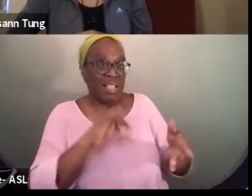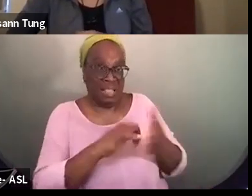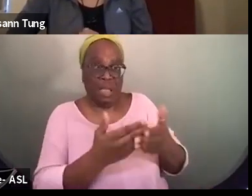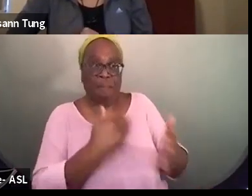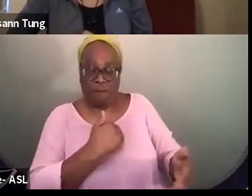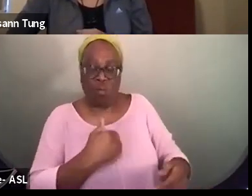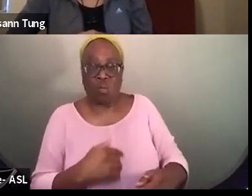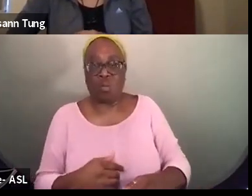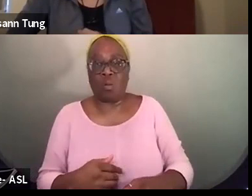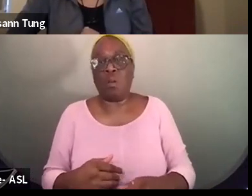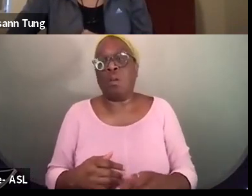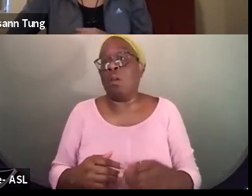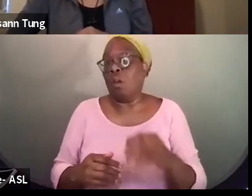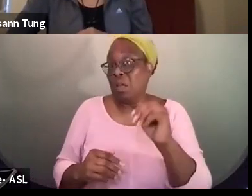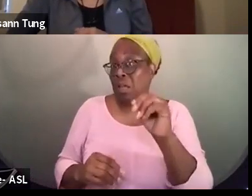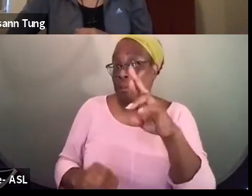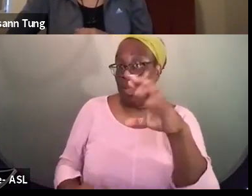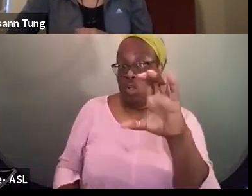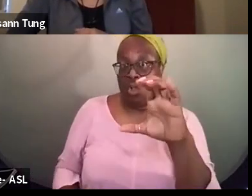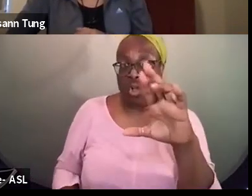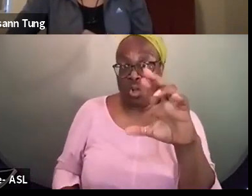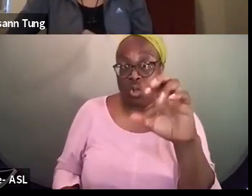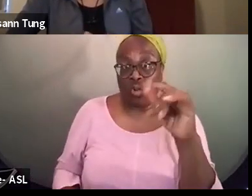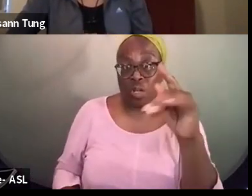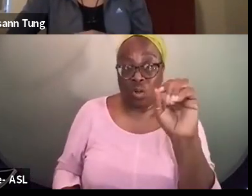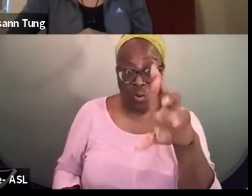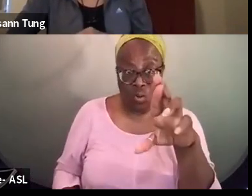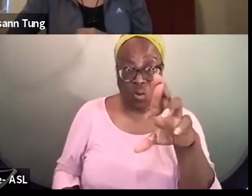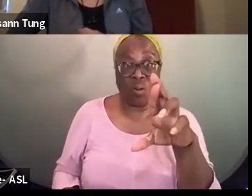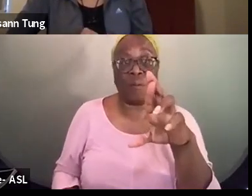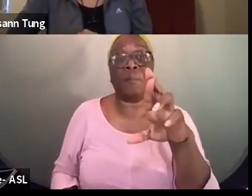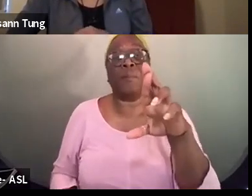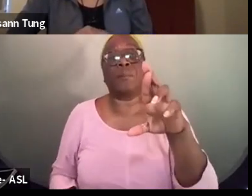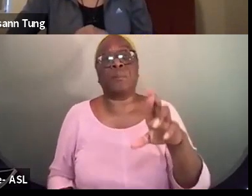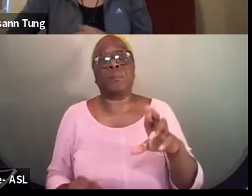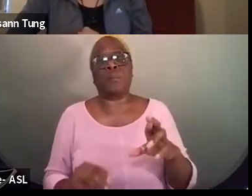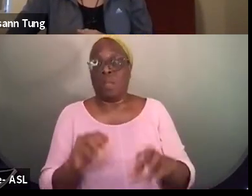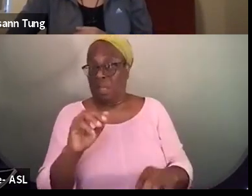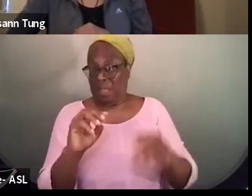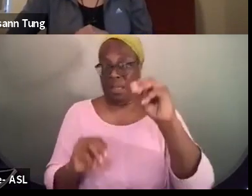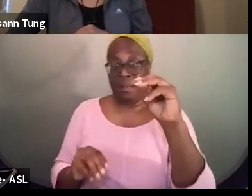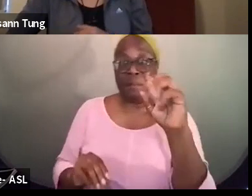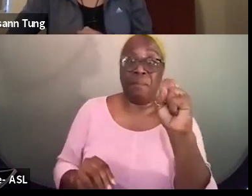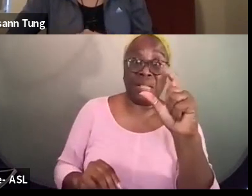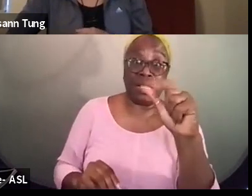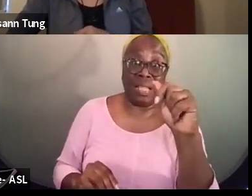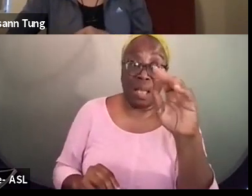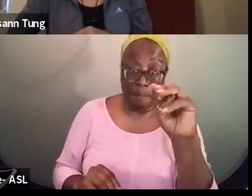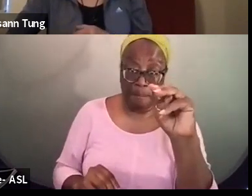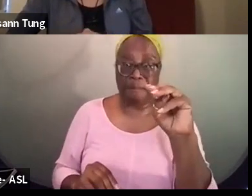Mr. Krager? Ms. Lum, then Mr. Kreger, Mrs. C. Thank you. Ms. Lum? Thank